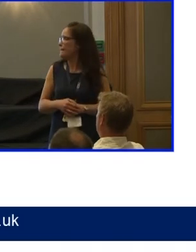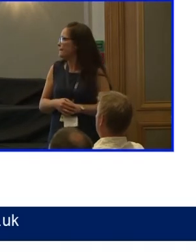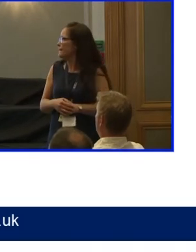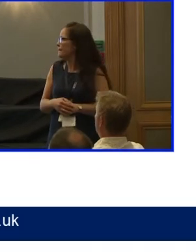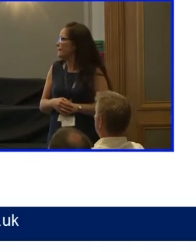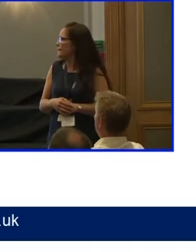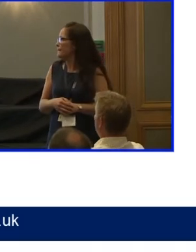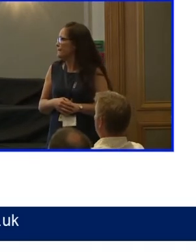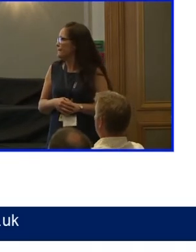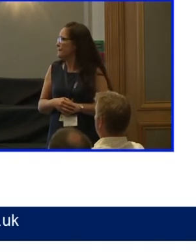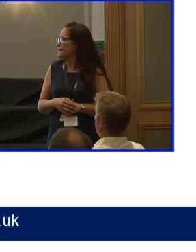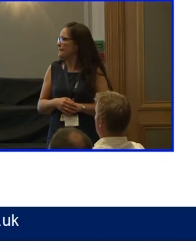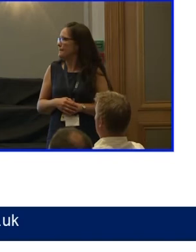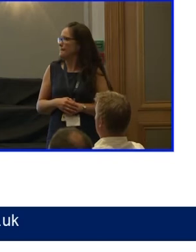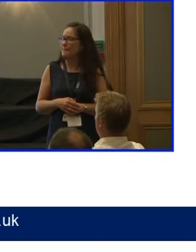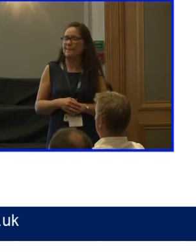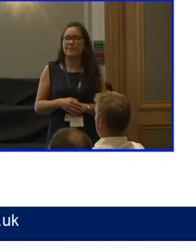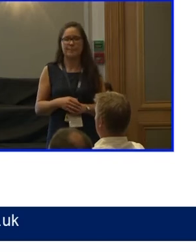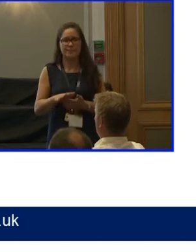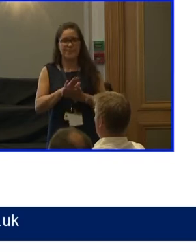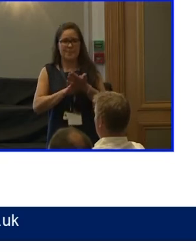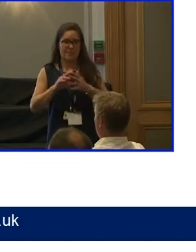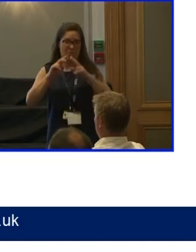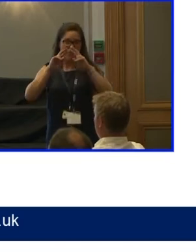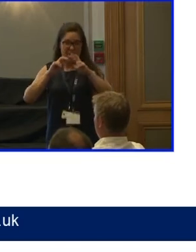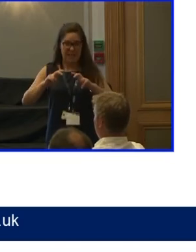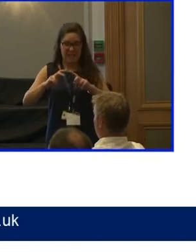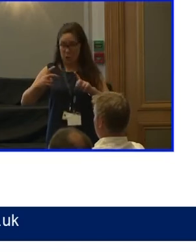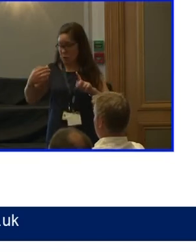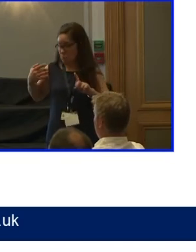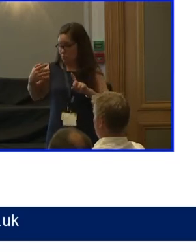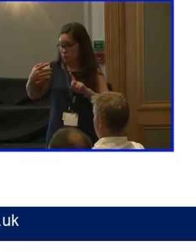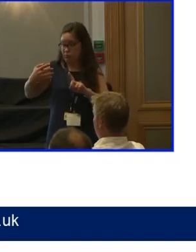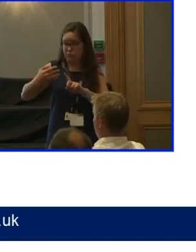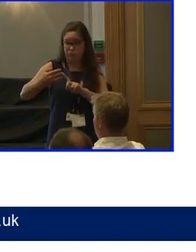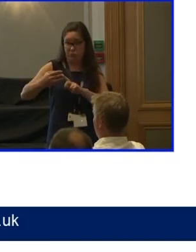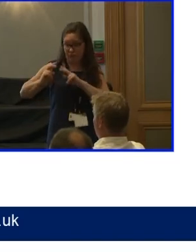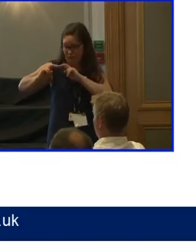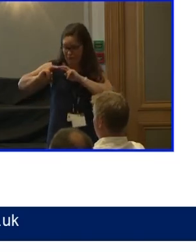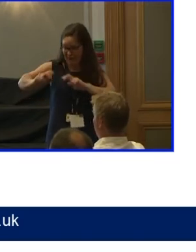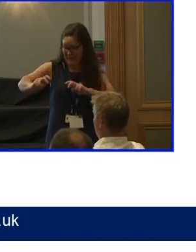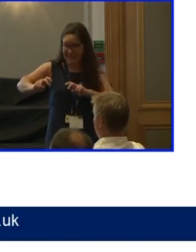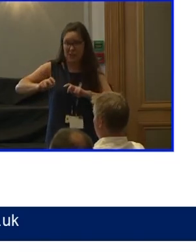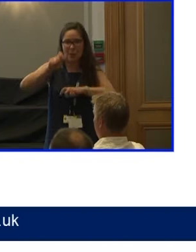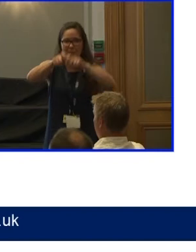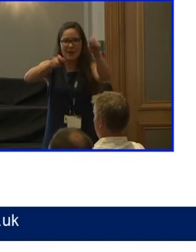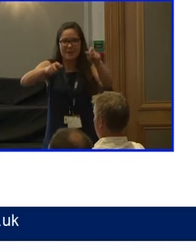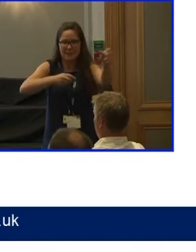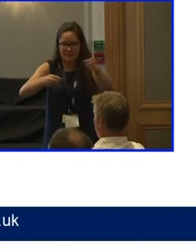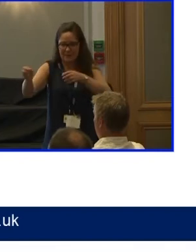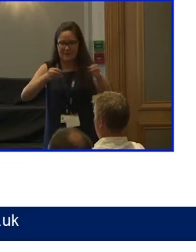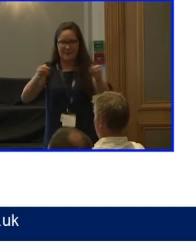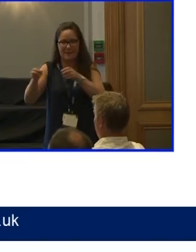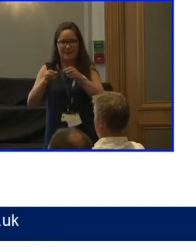So the researchers will have done all that work to try to get to the point of recruiting participants. And as a participant, it may be